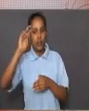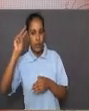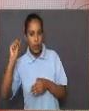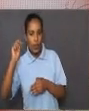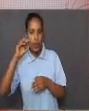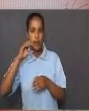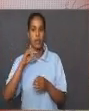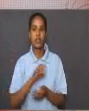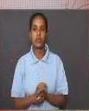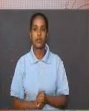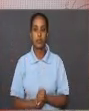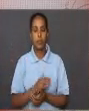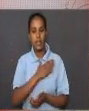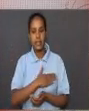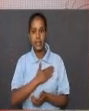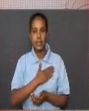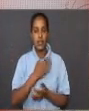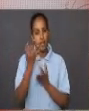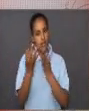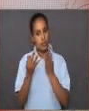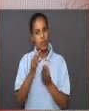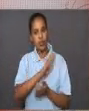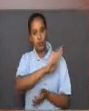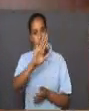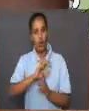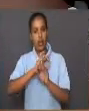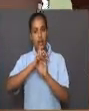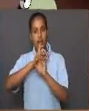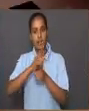endothermic? Please explain your answer.